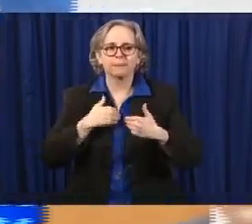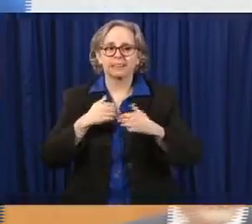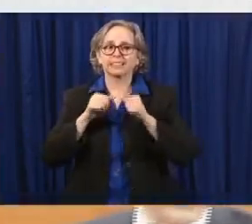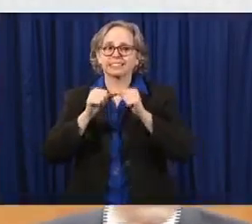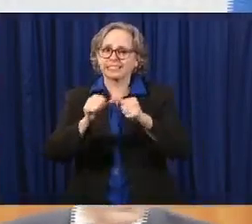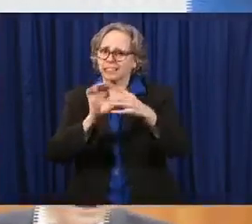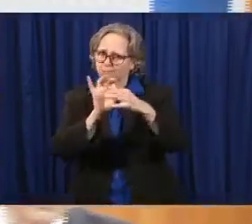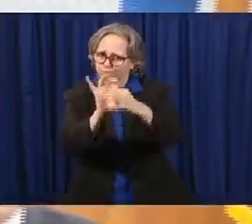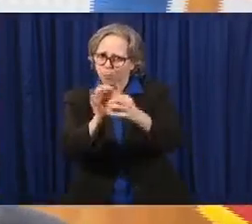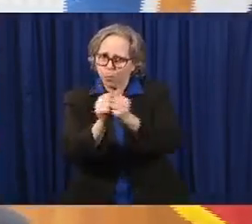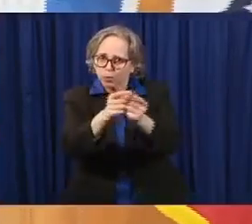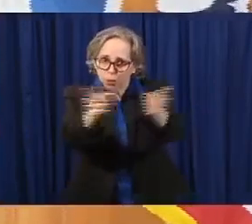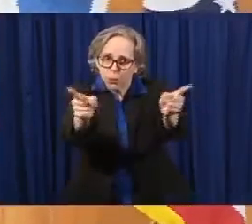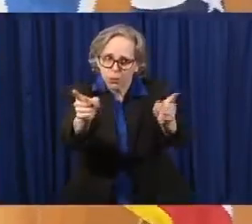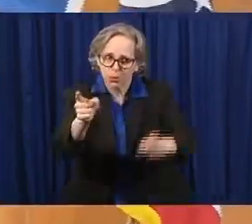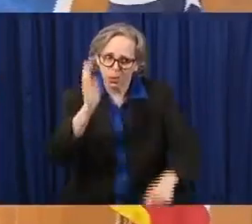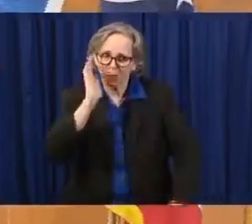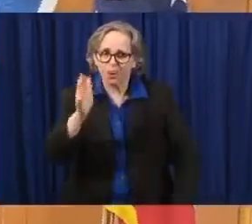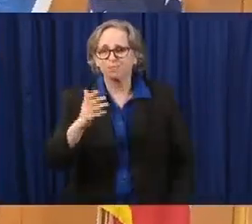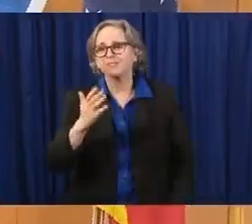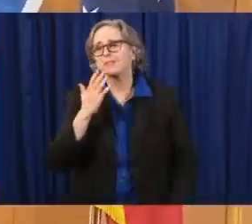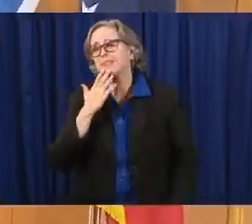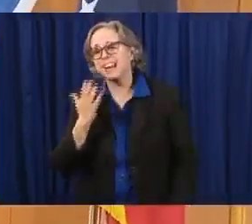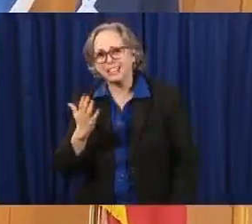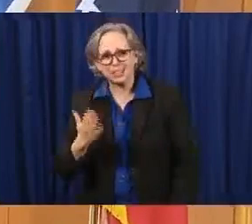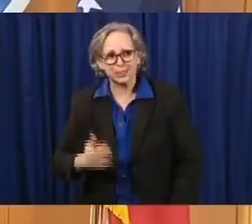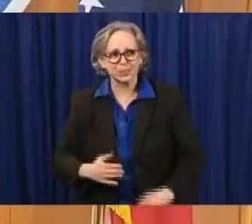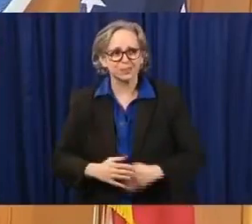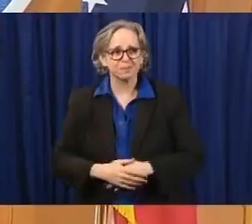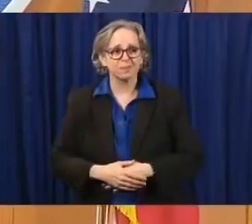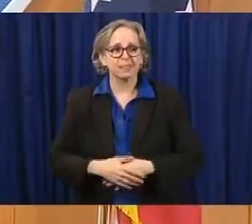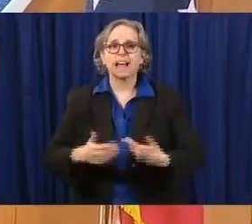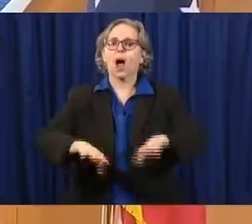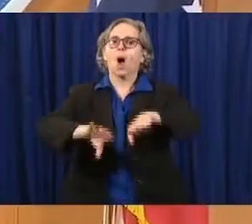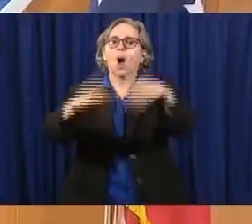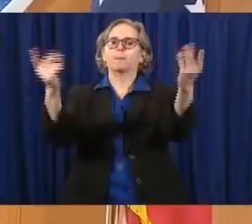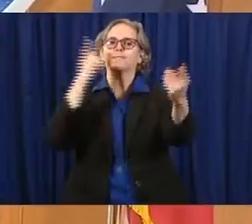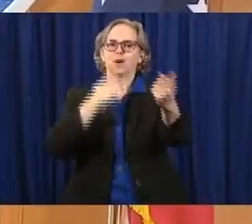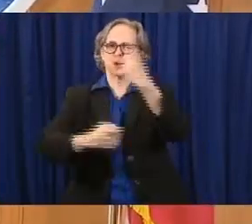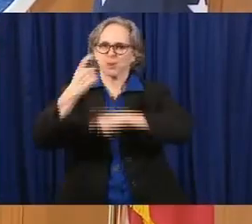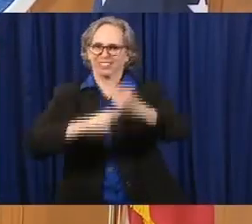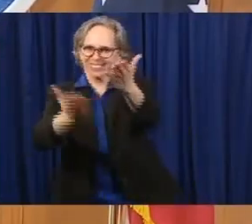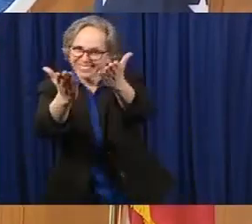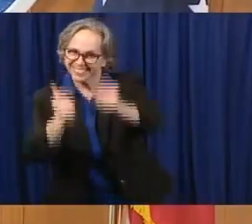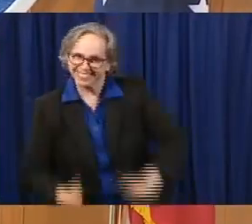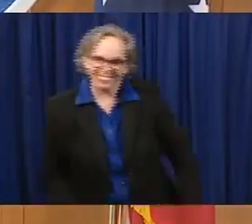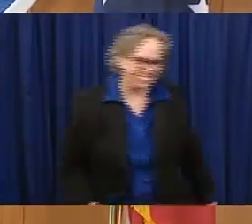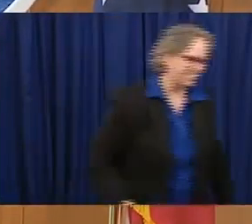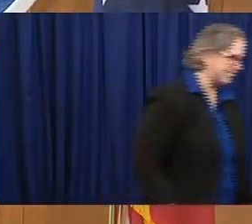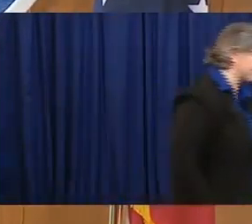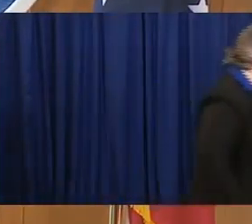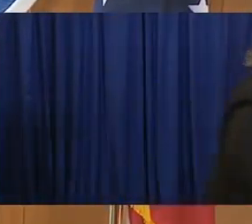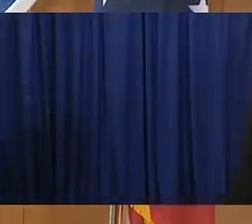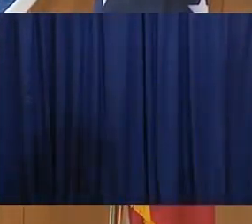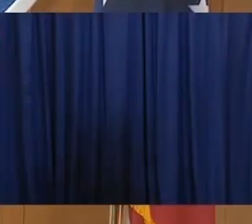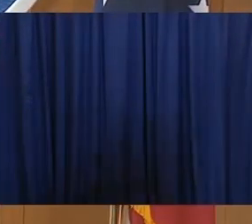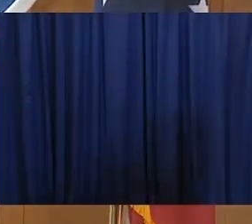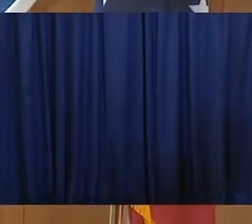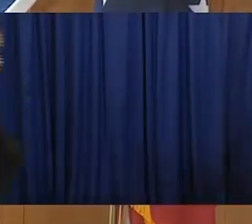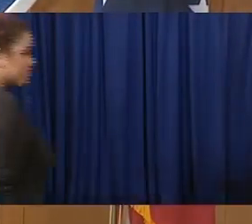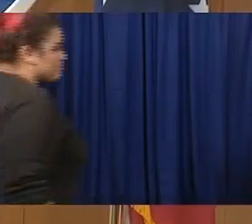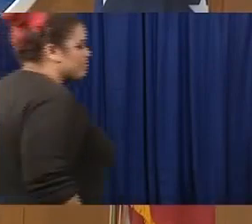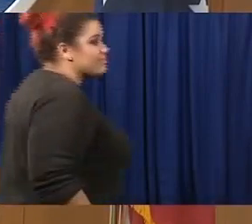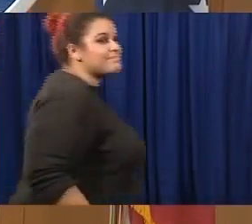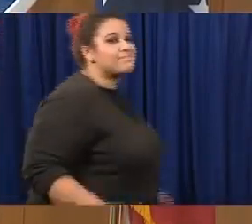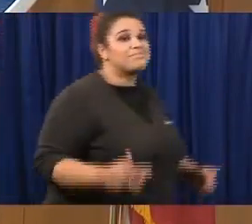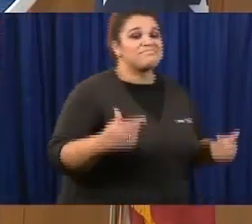Dr. Acton, thank you very much. We will take some questions. Again, for those of you who are at home, what we're looking at